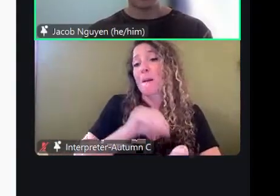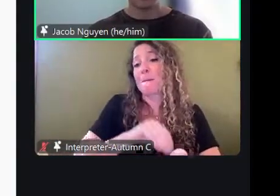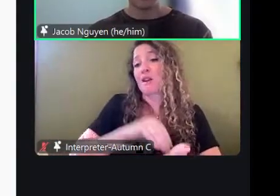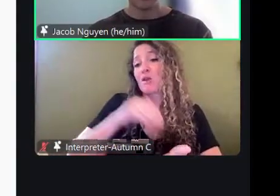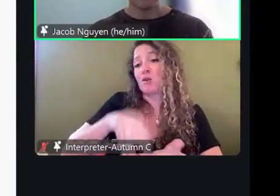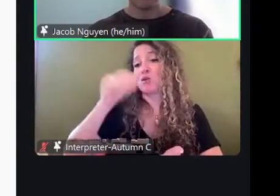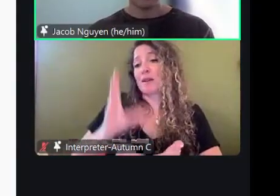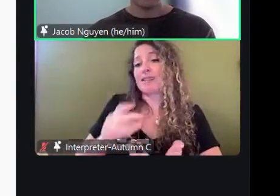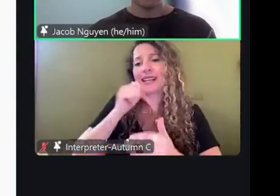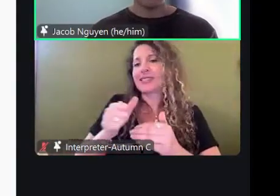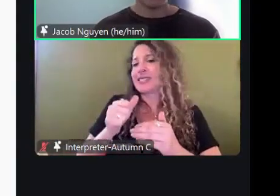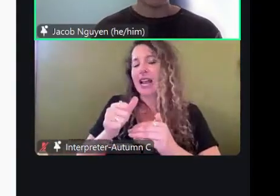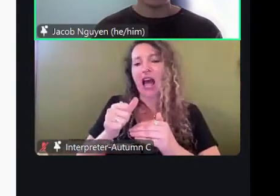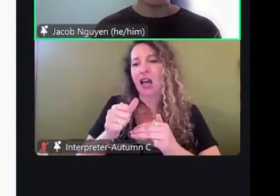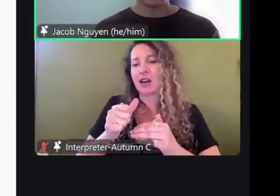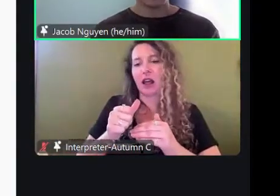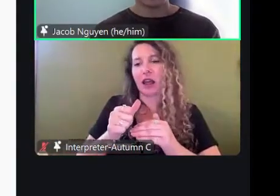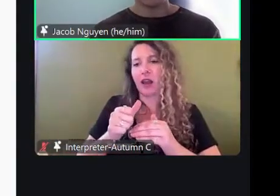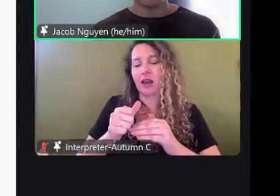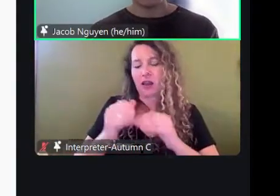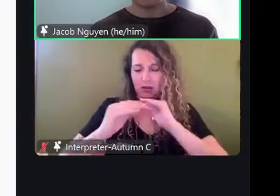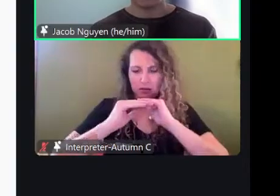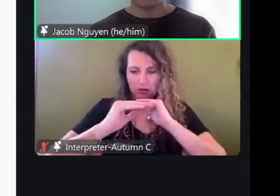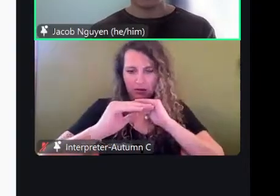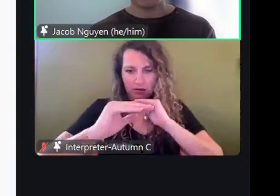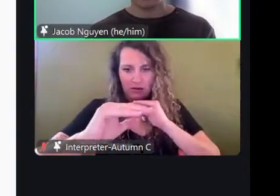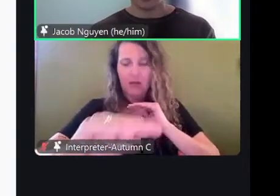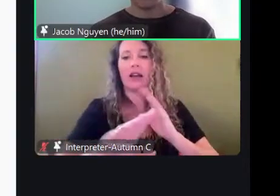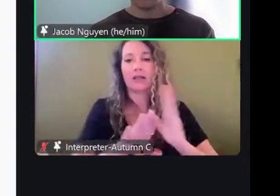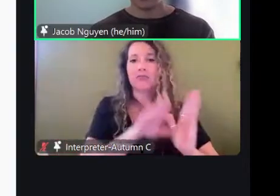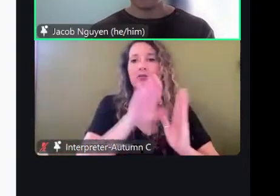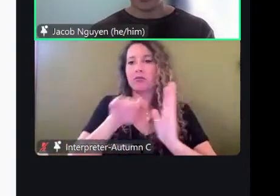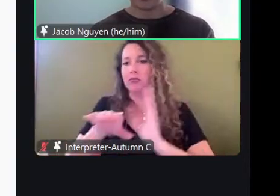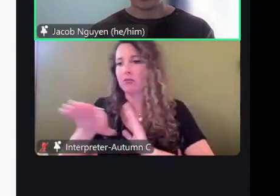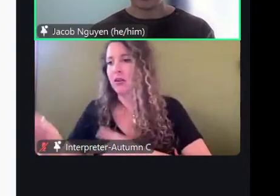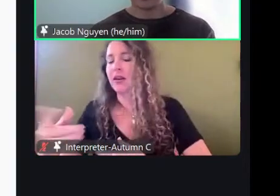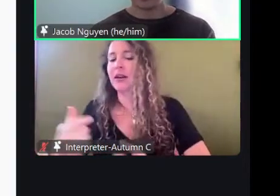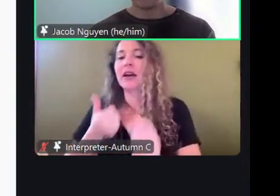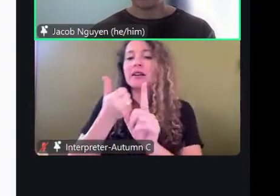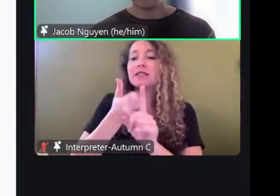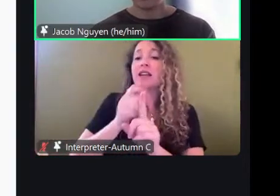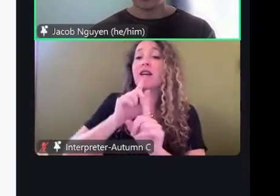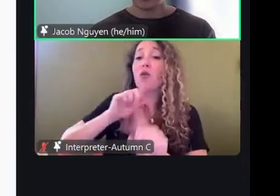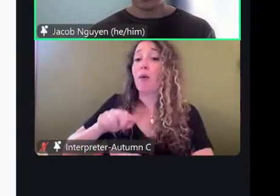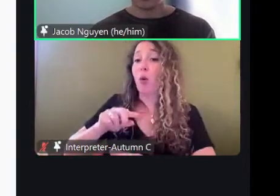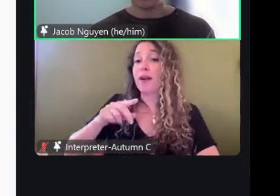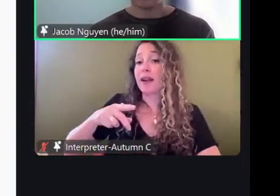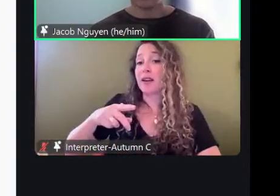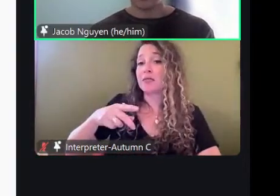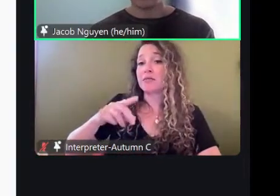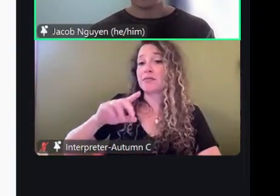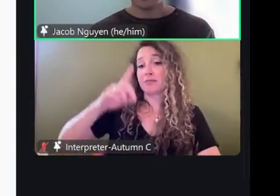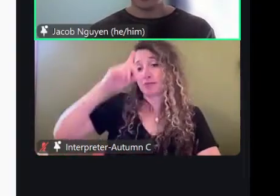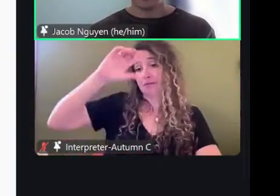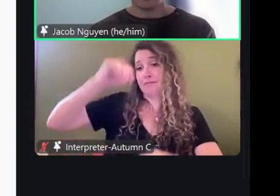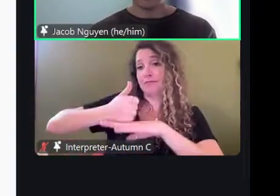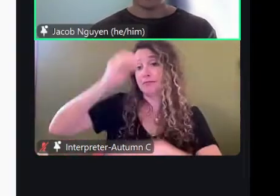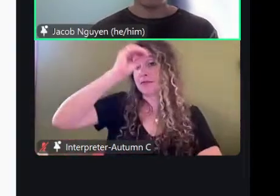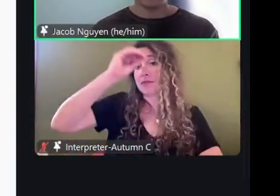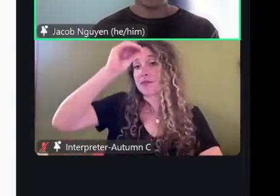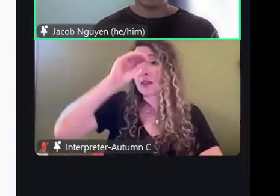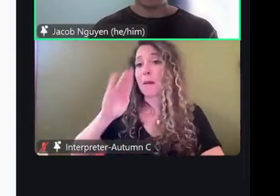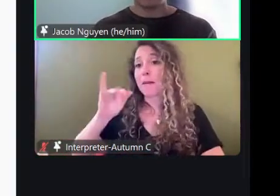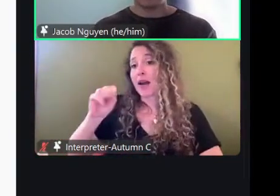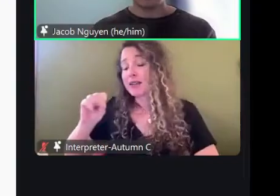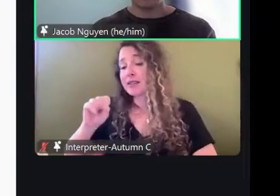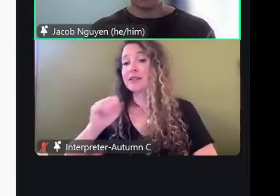longitudinal. There's also risk of self-reported bias in interviews and also surveys. And